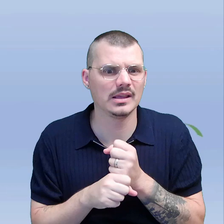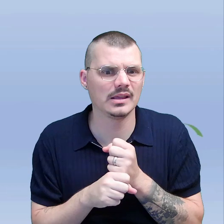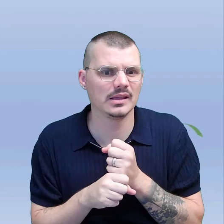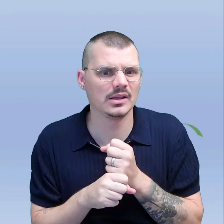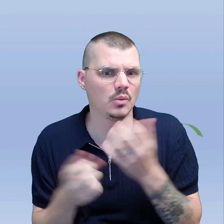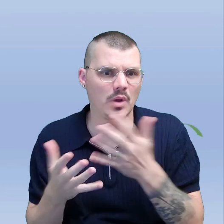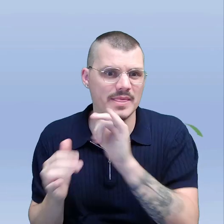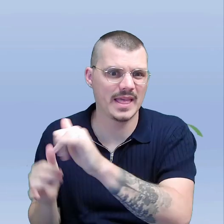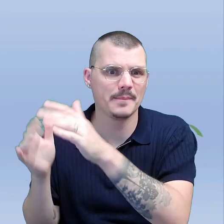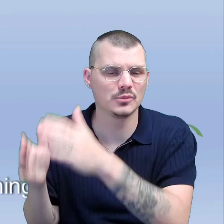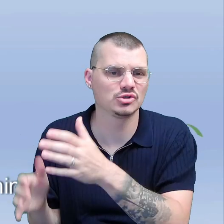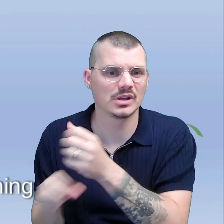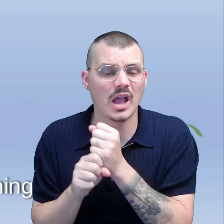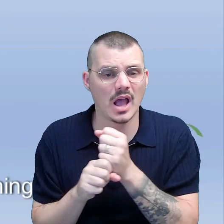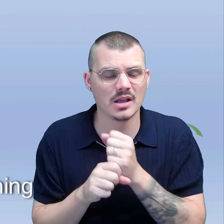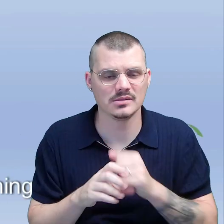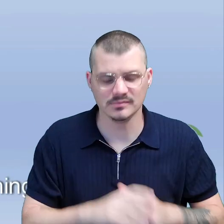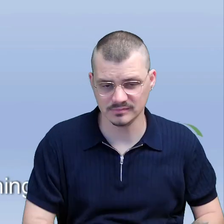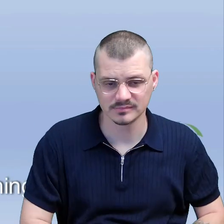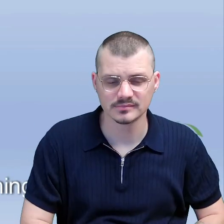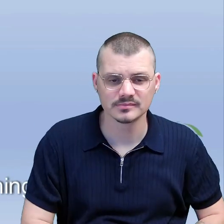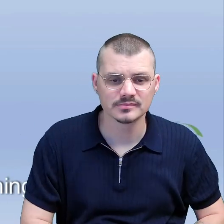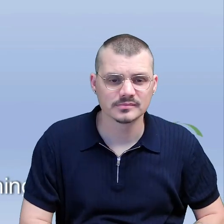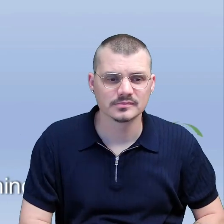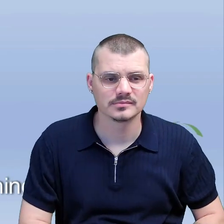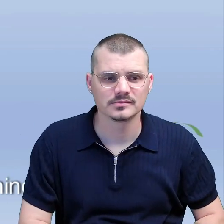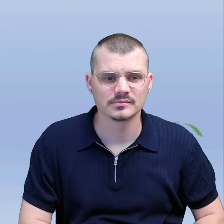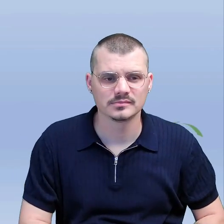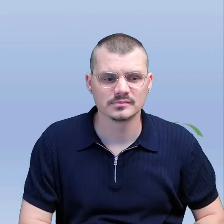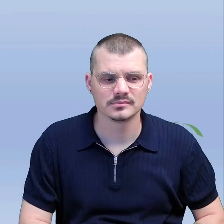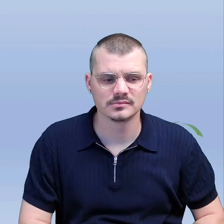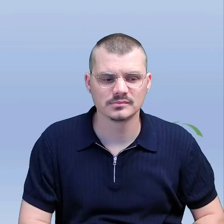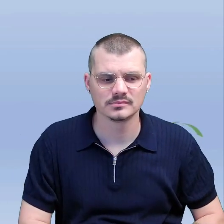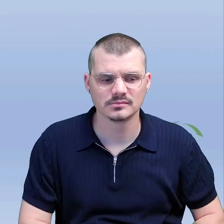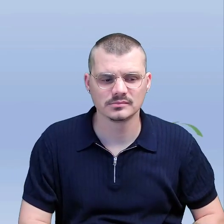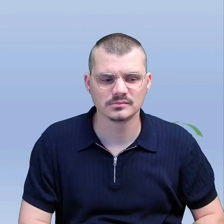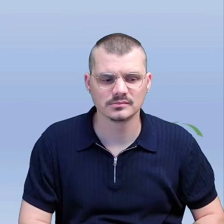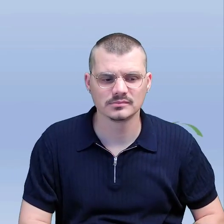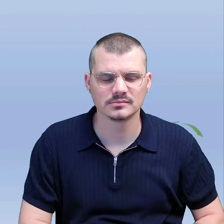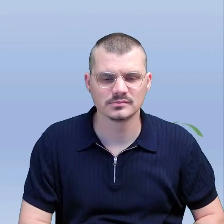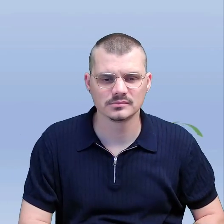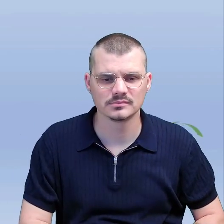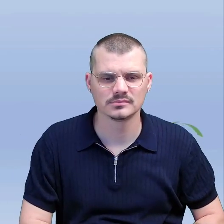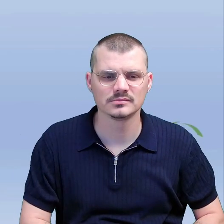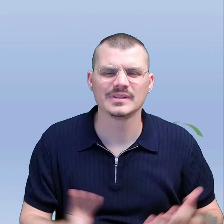I'll get what that person got who did the same thing.